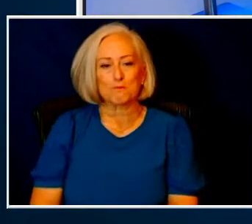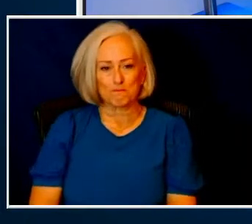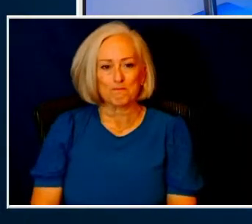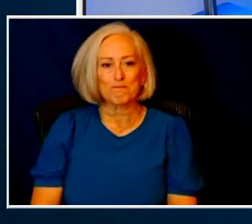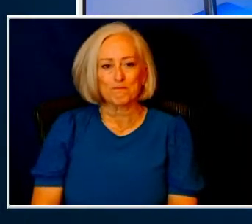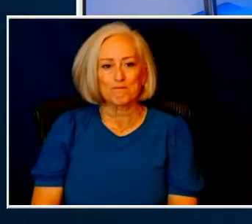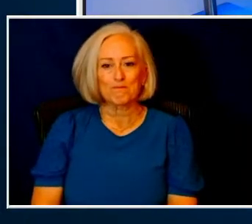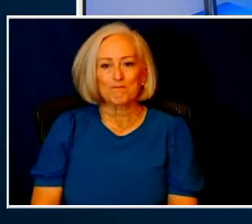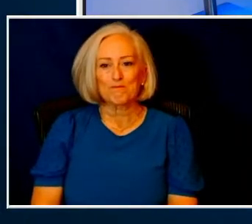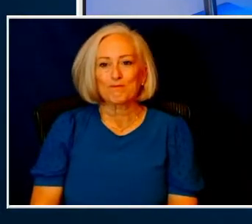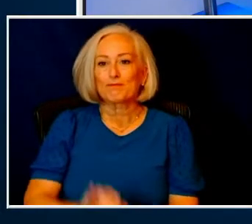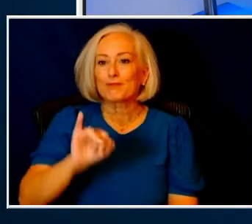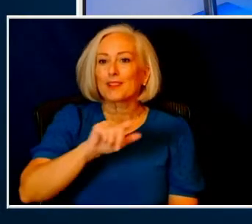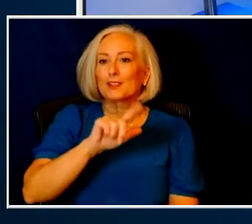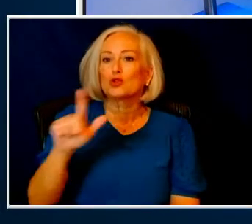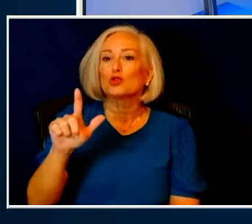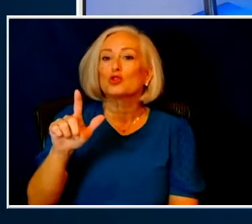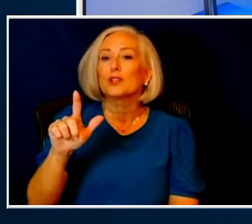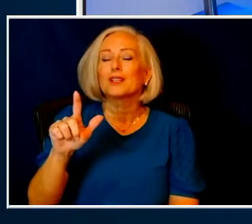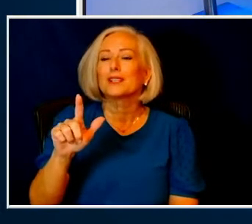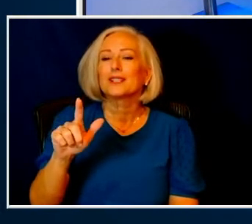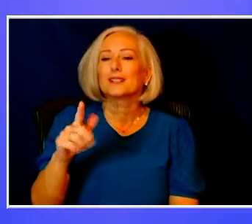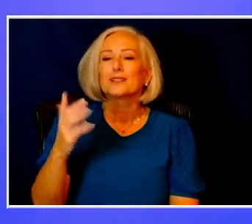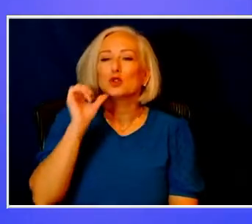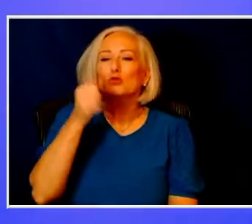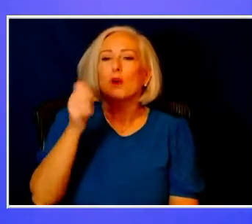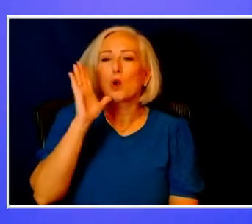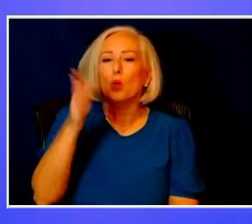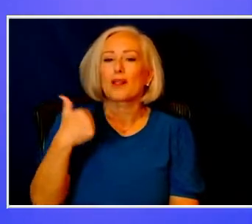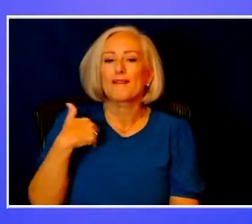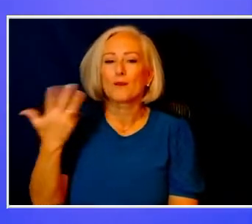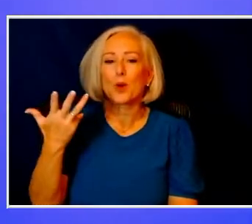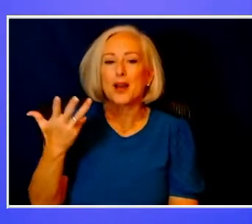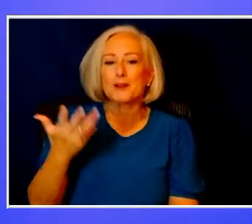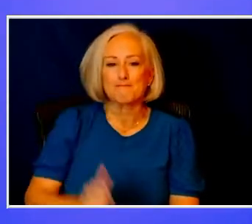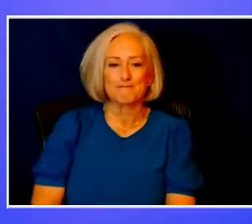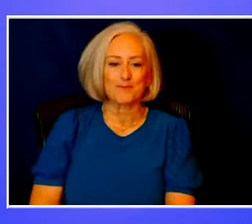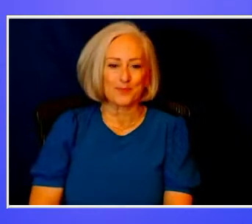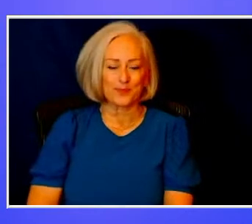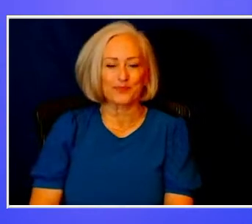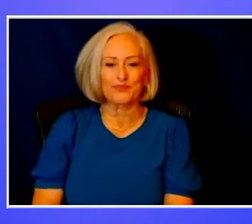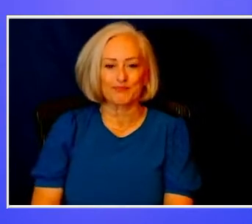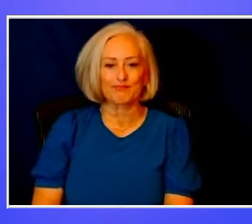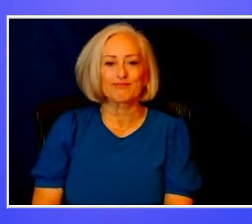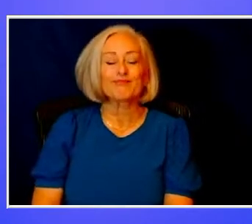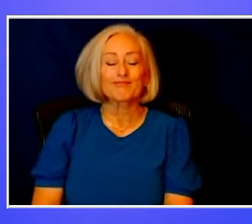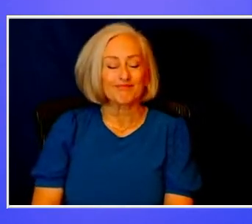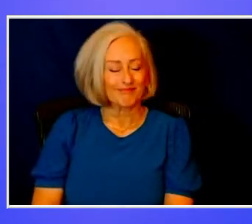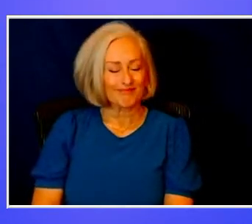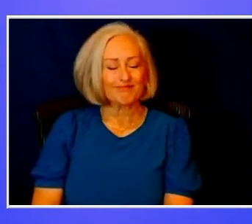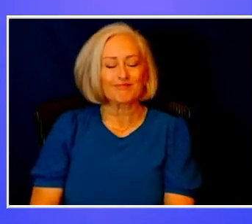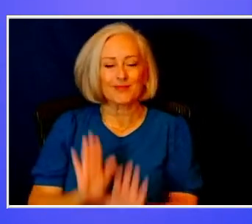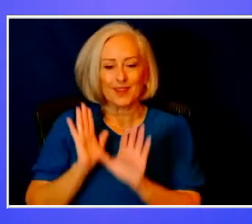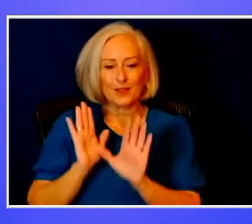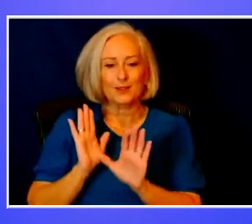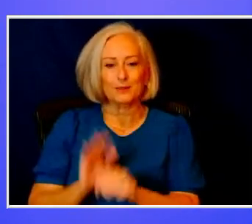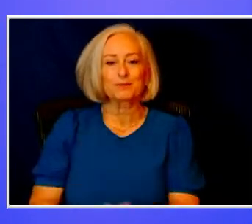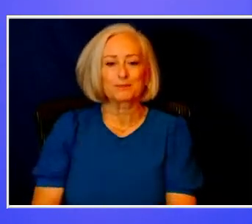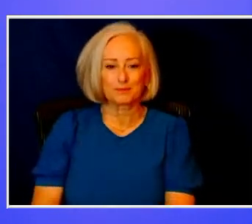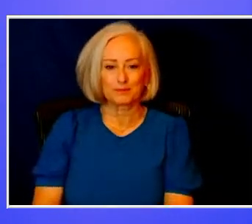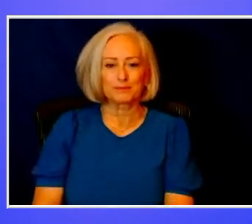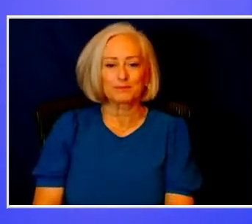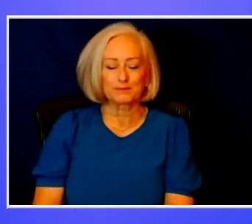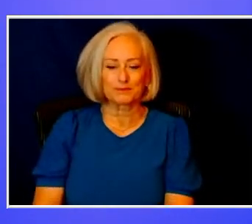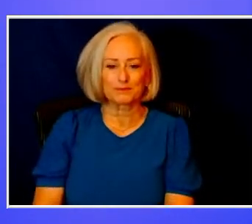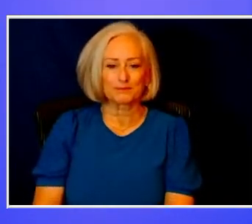Jill, how about what's coming up tomorrow? I'm going to be back. I will be Awesome. taking a medical test live on camera to check my